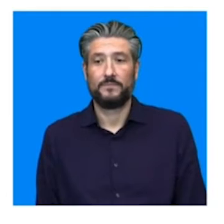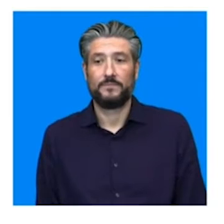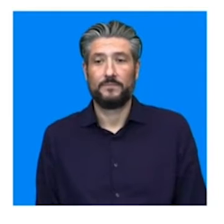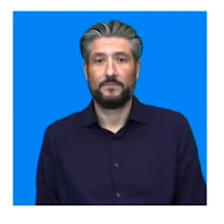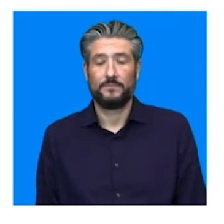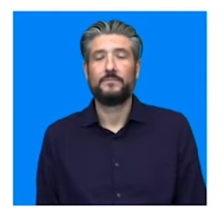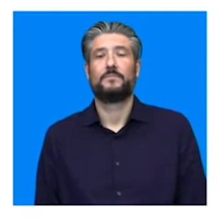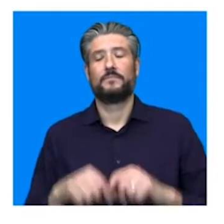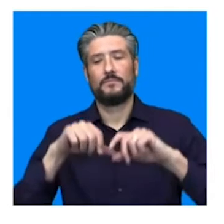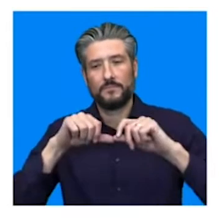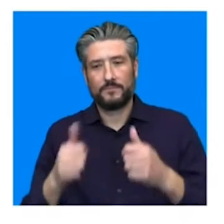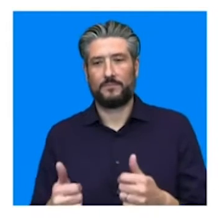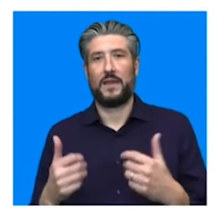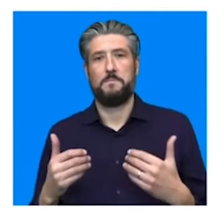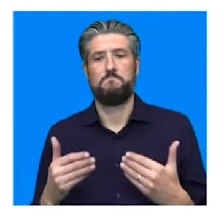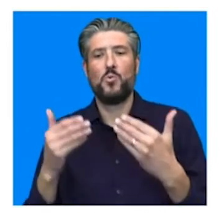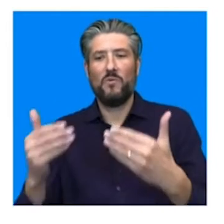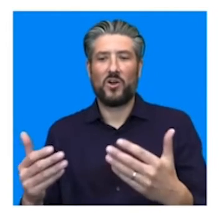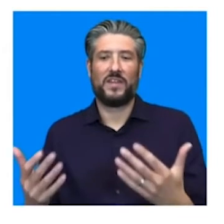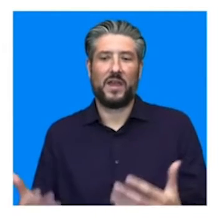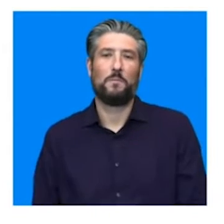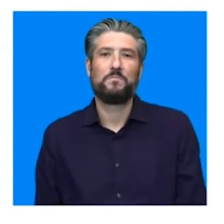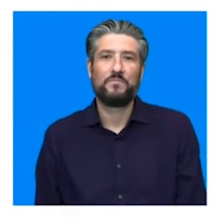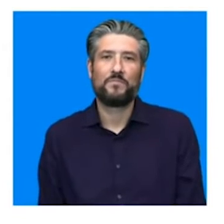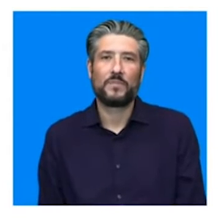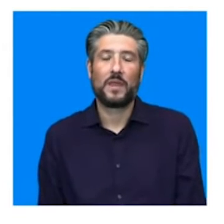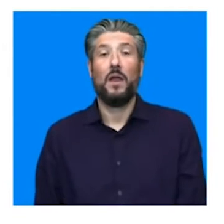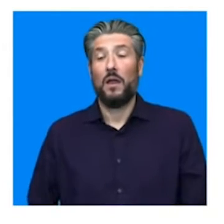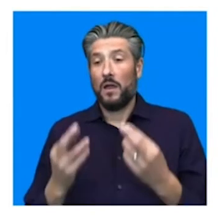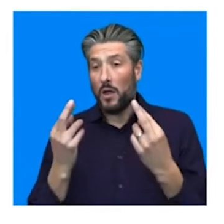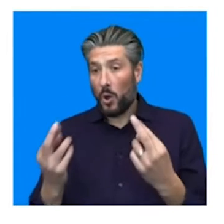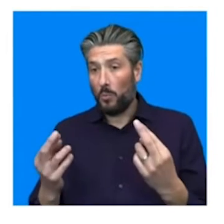Okay, let's move on then. So hopefully there were